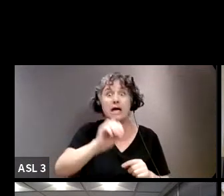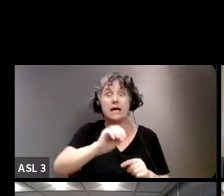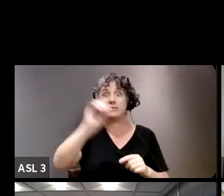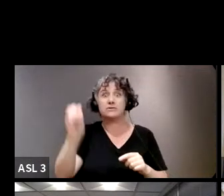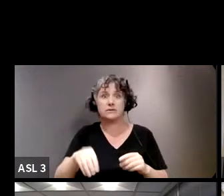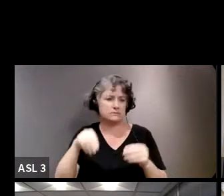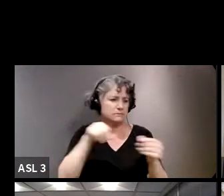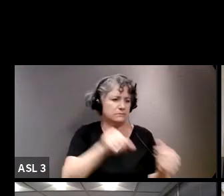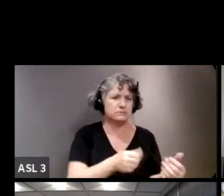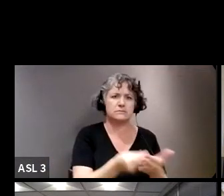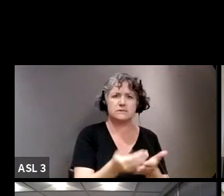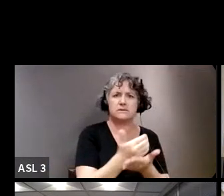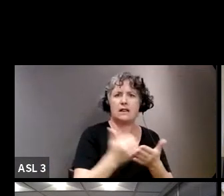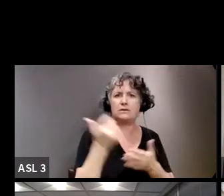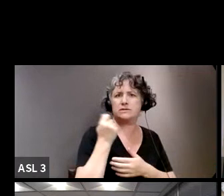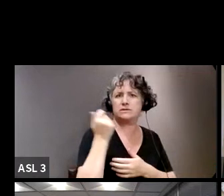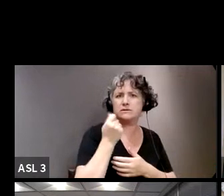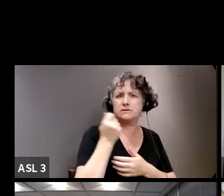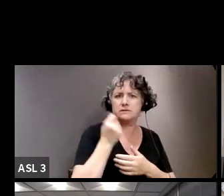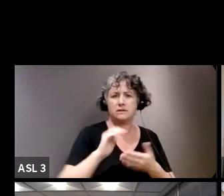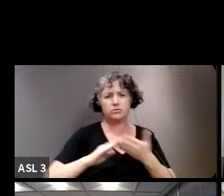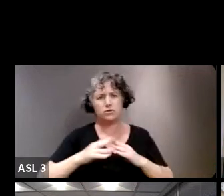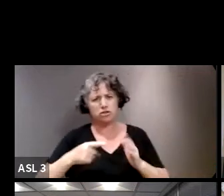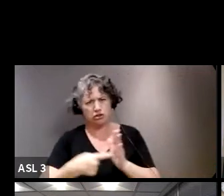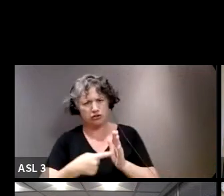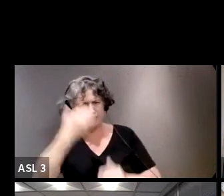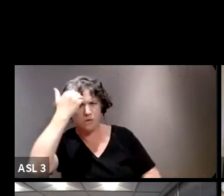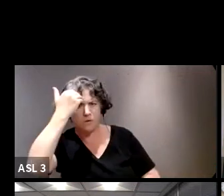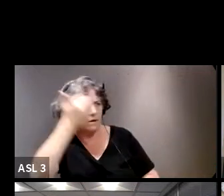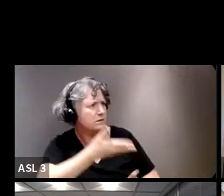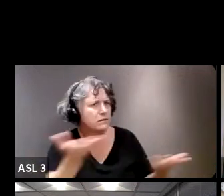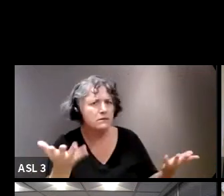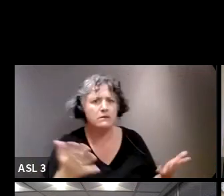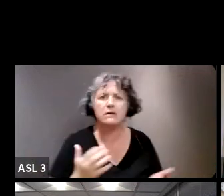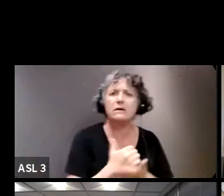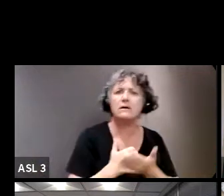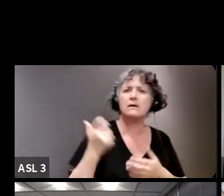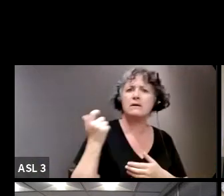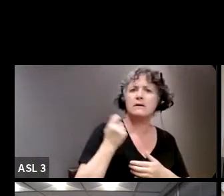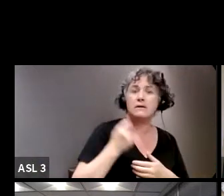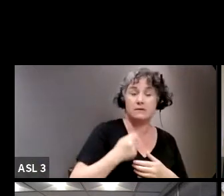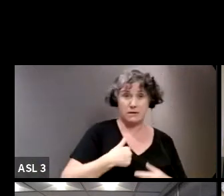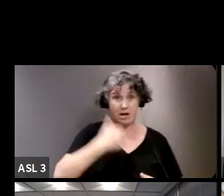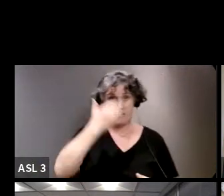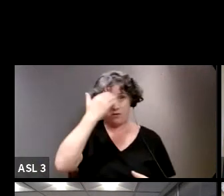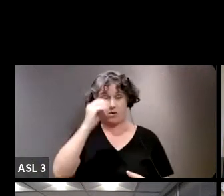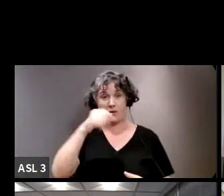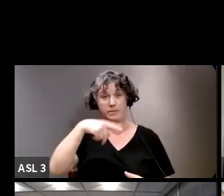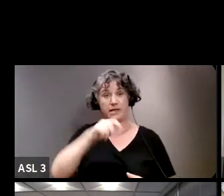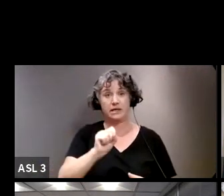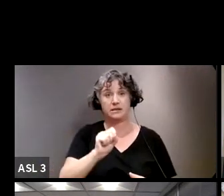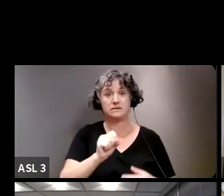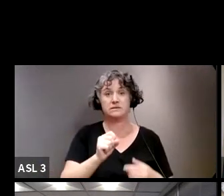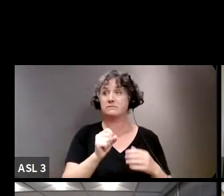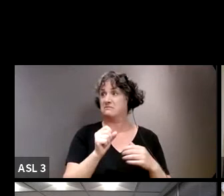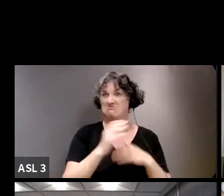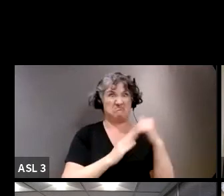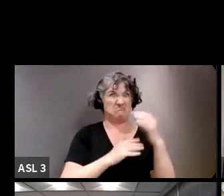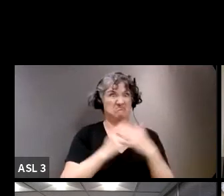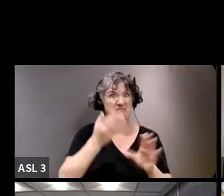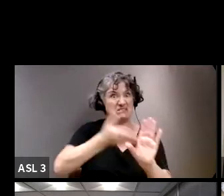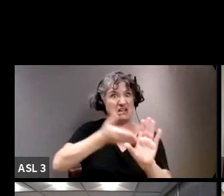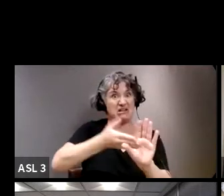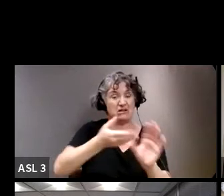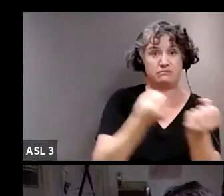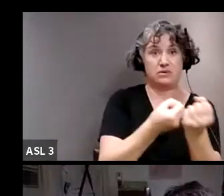and the community deserves to know the bounds of those agreements for one i know that the ops has access to unlimited psychological support covered in